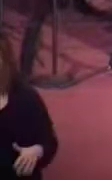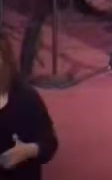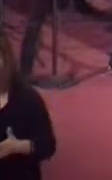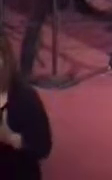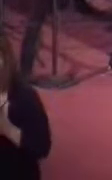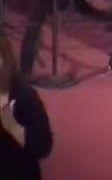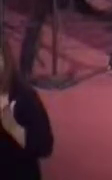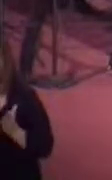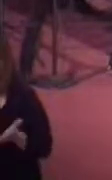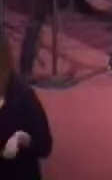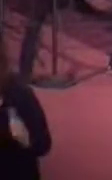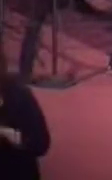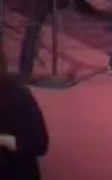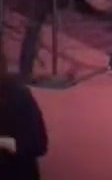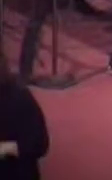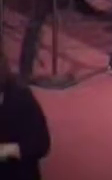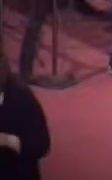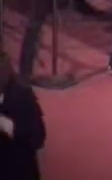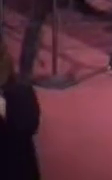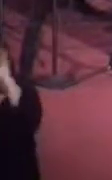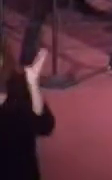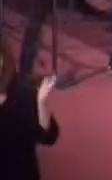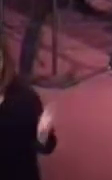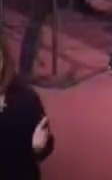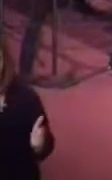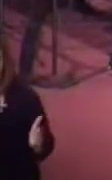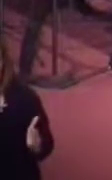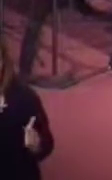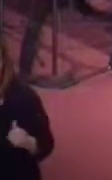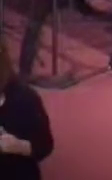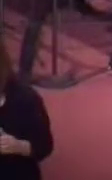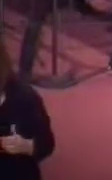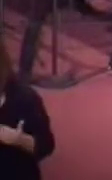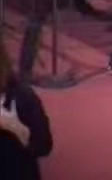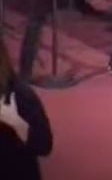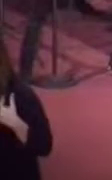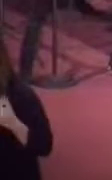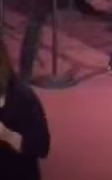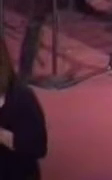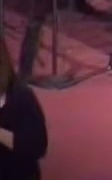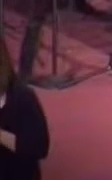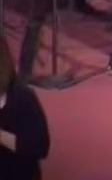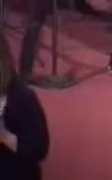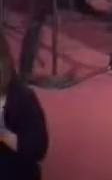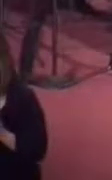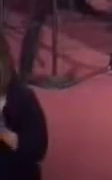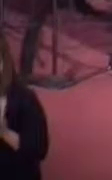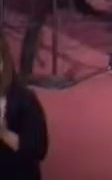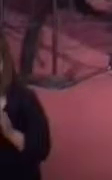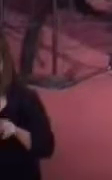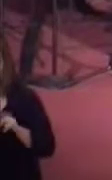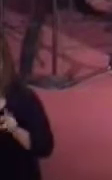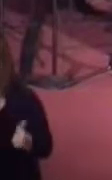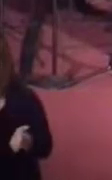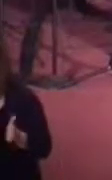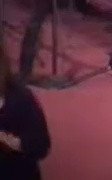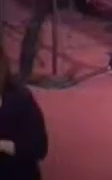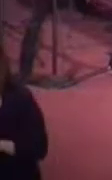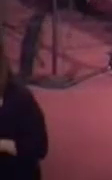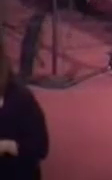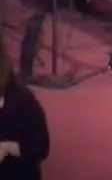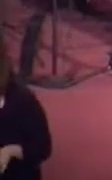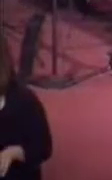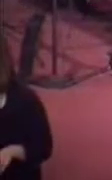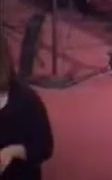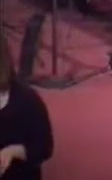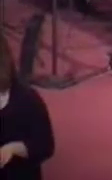dying. Can you imagine the guilt that would be upon a man that would pass that type of law where people would die? But yet, our